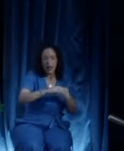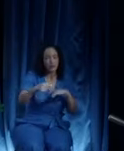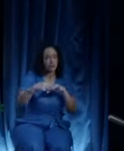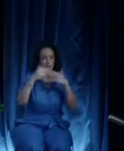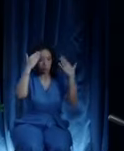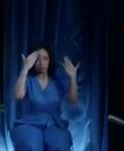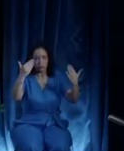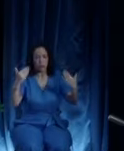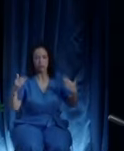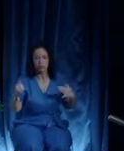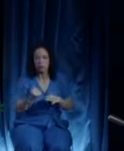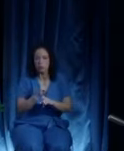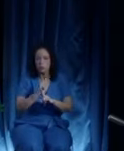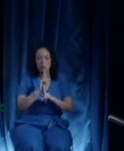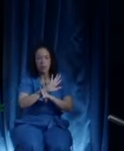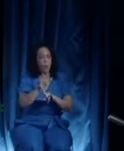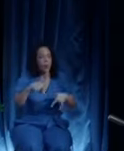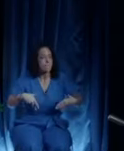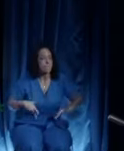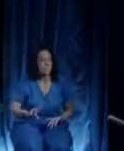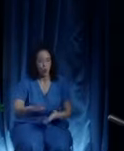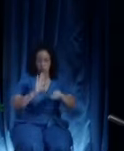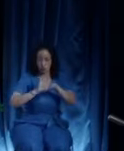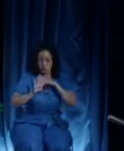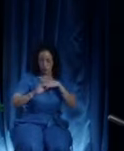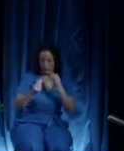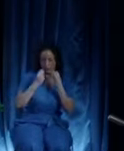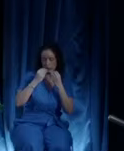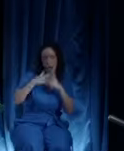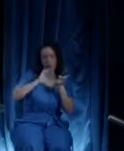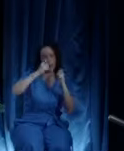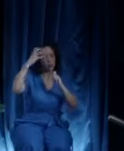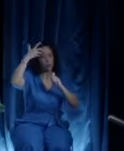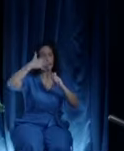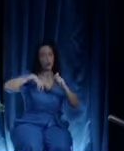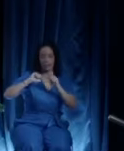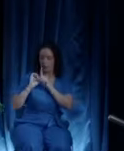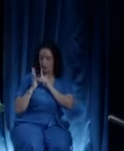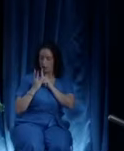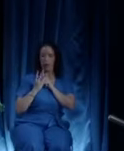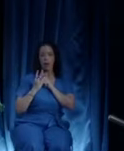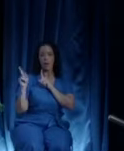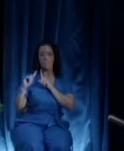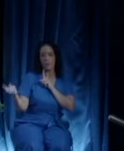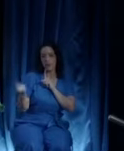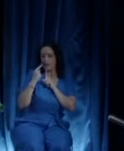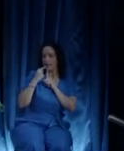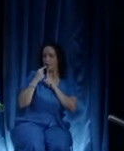doing because they were not born to be queen. So you need people around you who can tell you, tip you the wink when you're doing something you shouldn't be